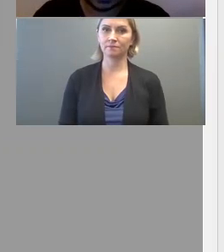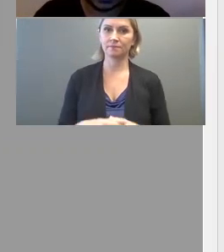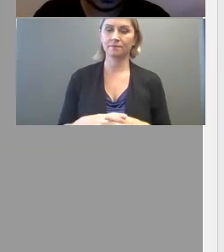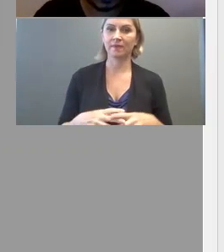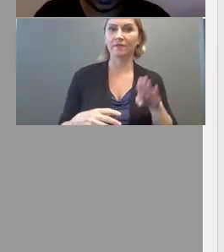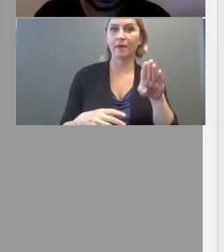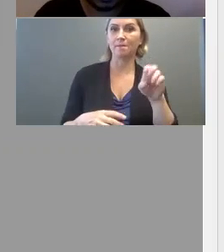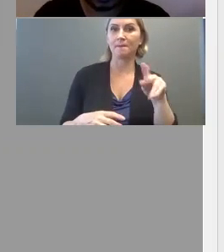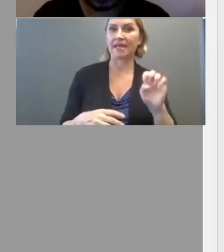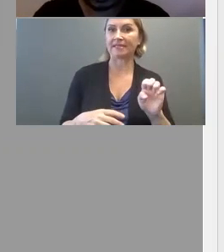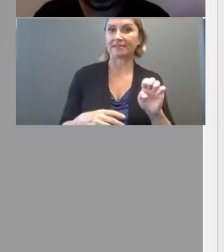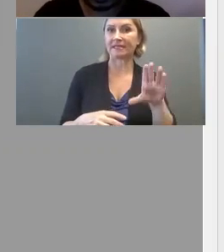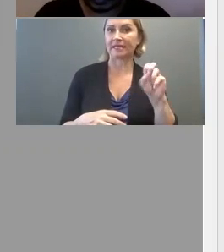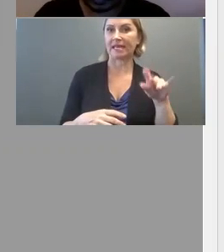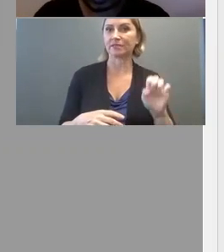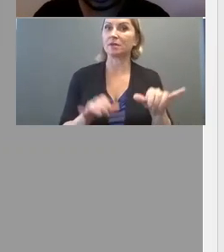be if size is 1,